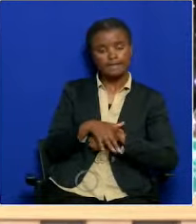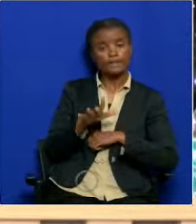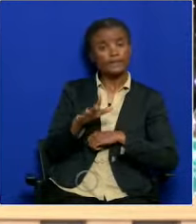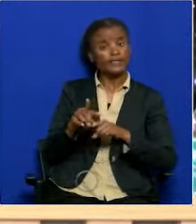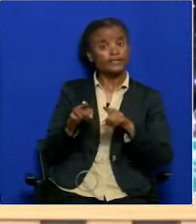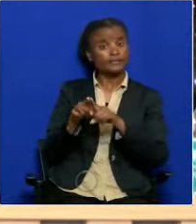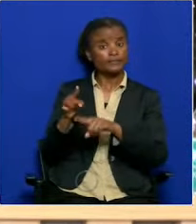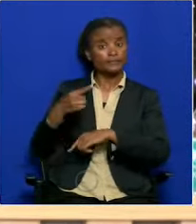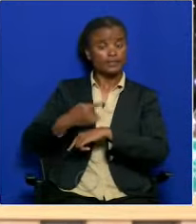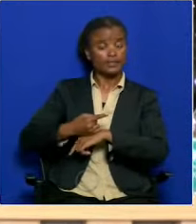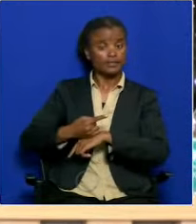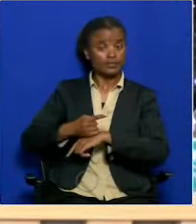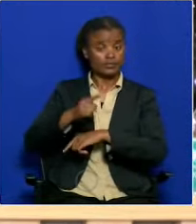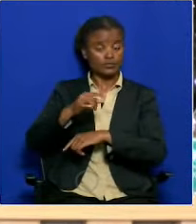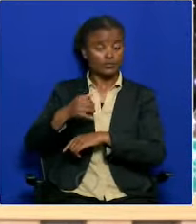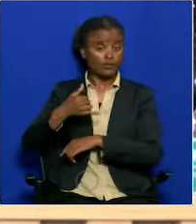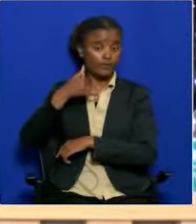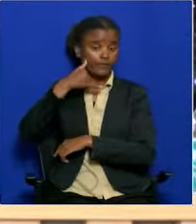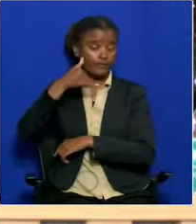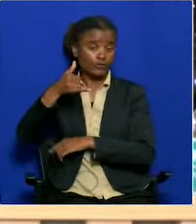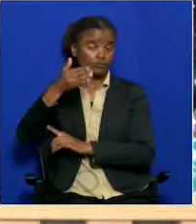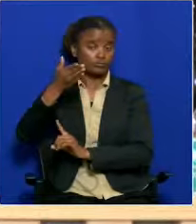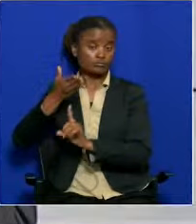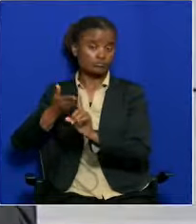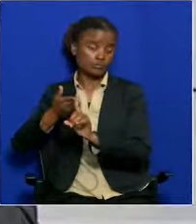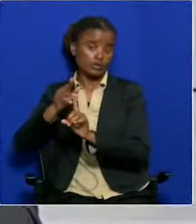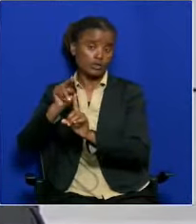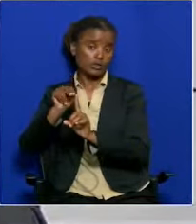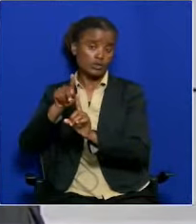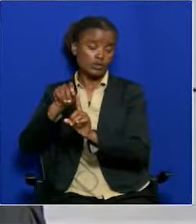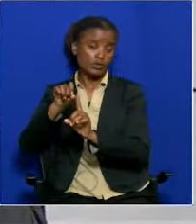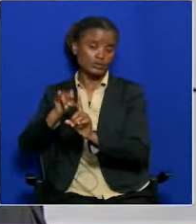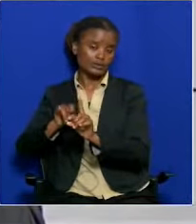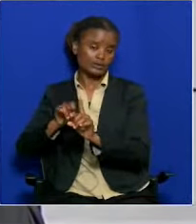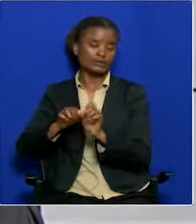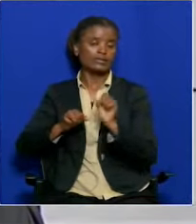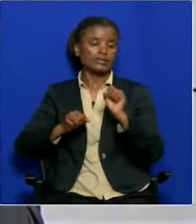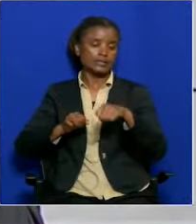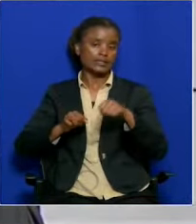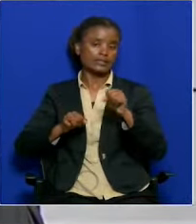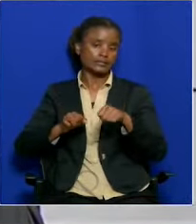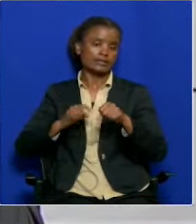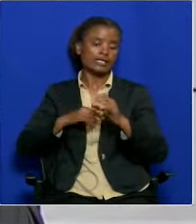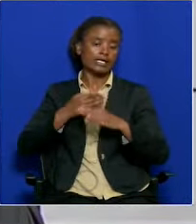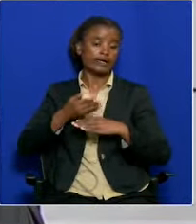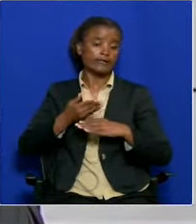phone Sergeant Nkosi? Yeah, after I forwarded him